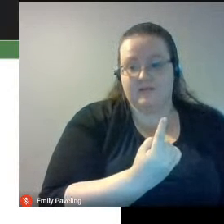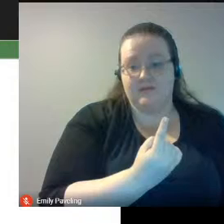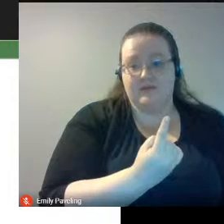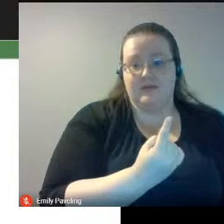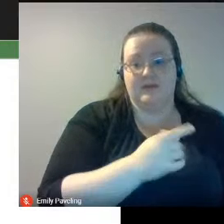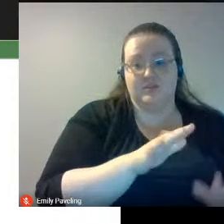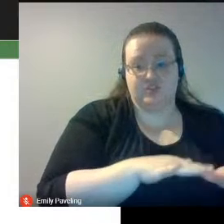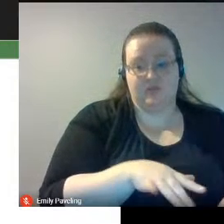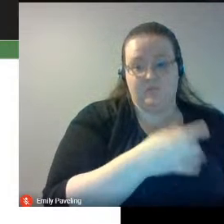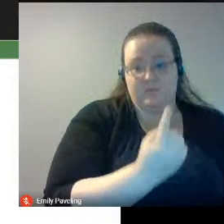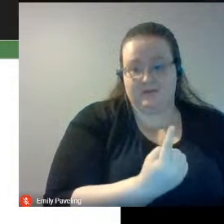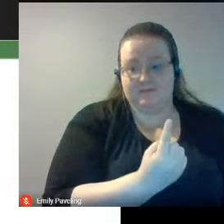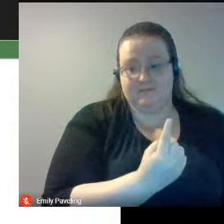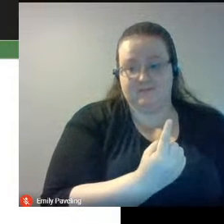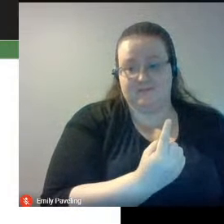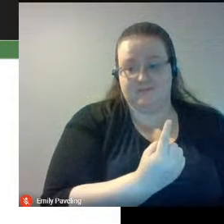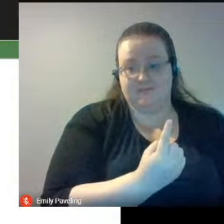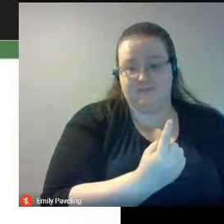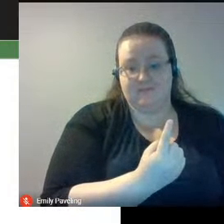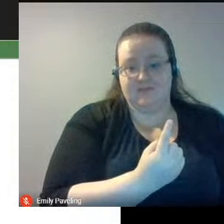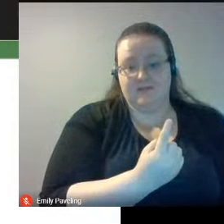19.